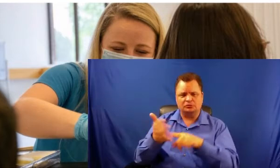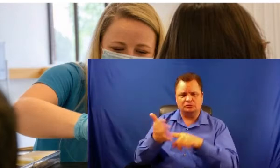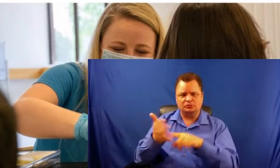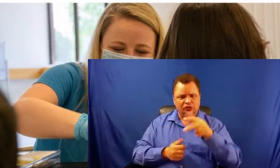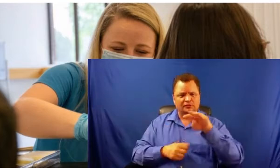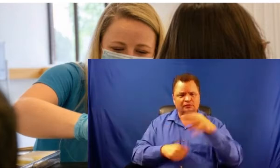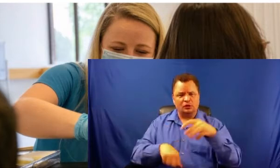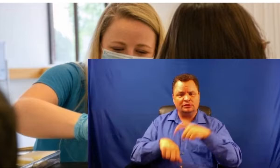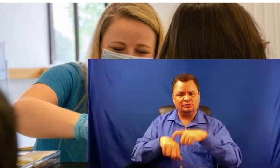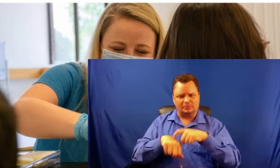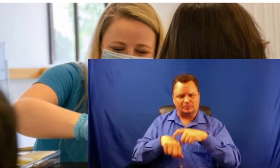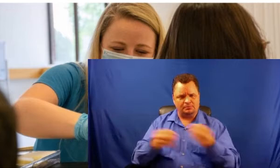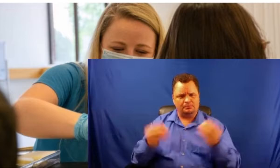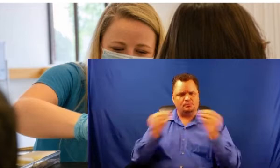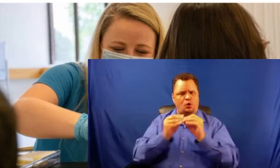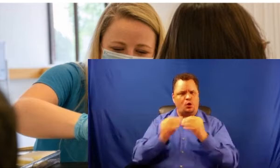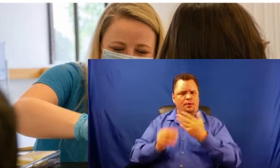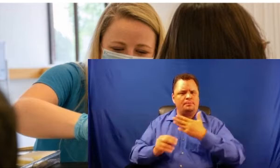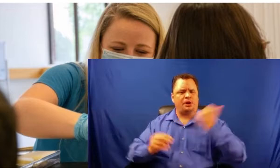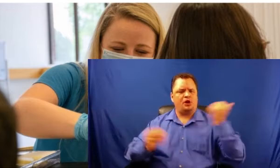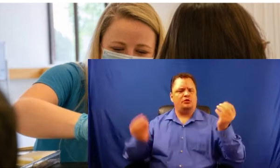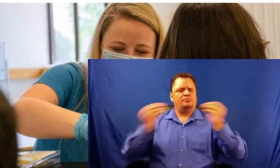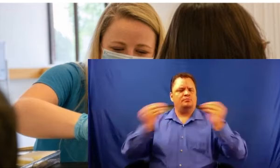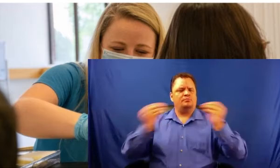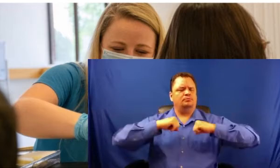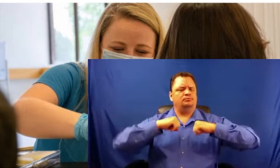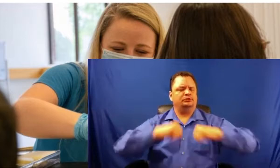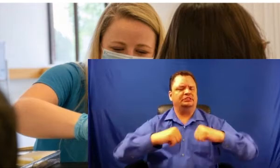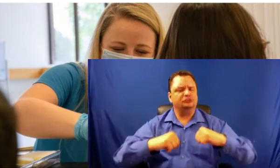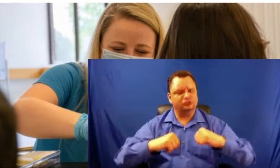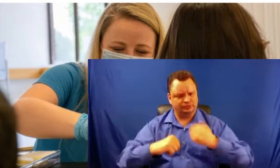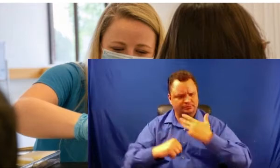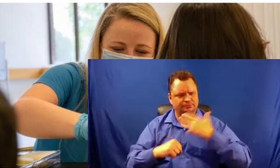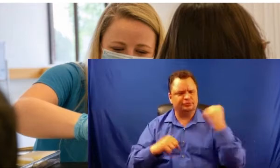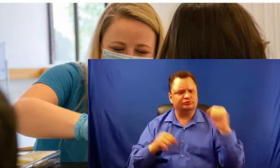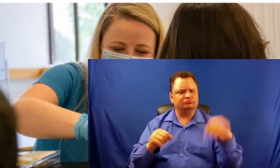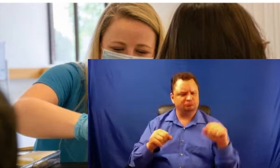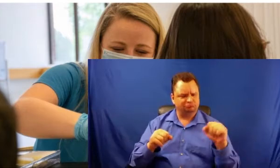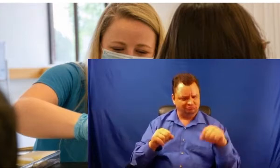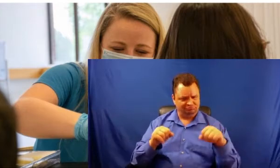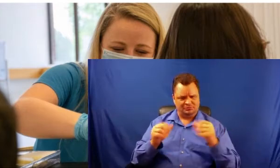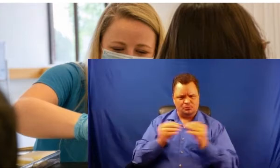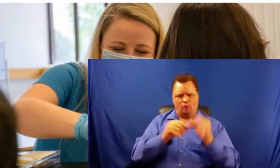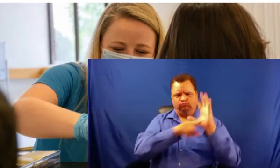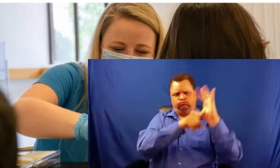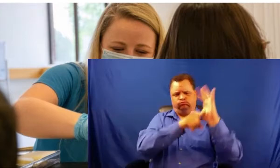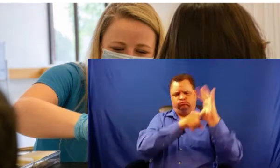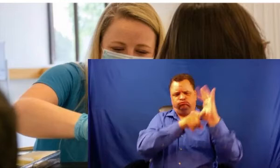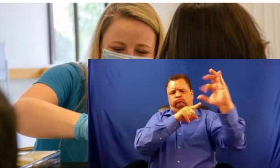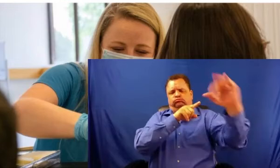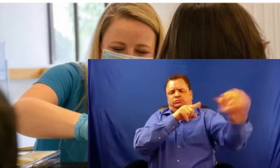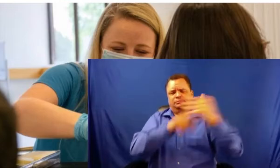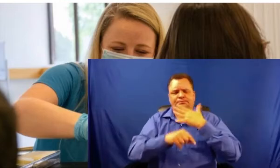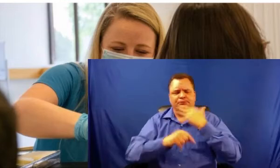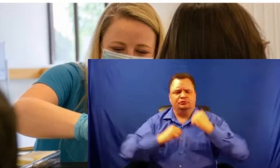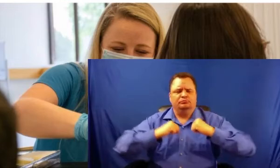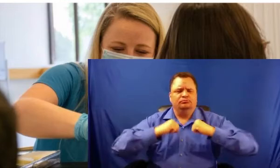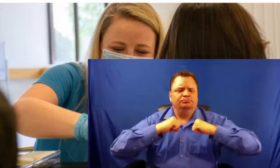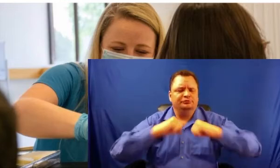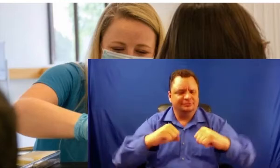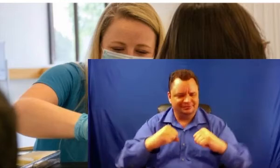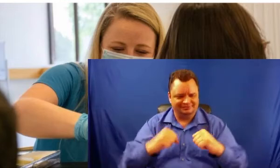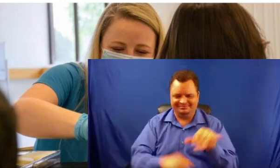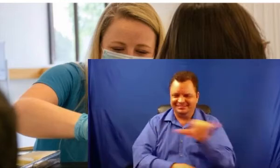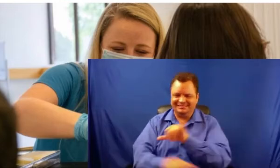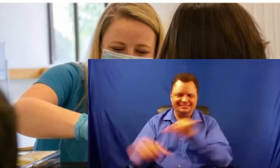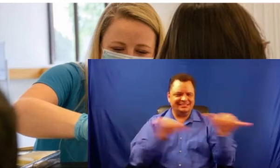terms of measuring available antibodies. So it's a phenomenal boost. And that's, again, the same vaccine that you originally took.